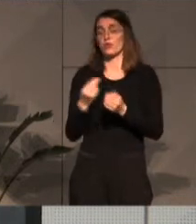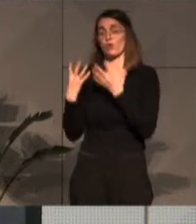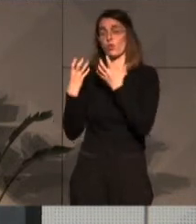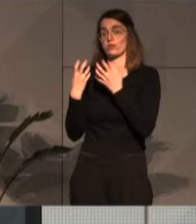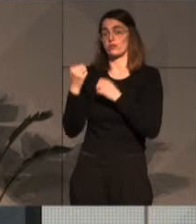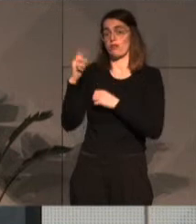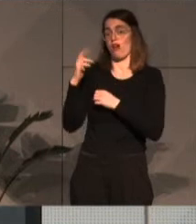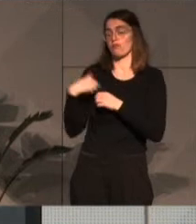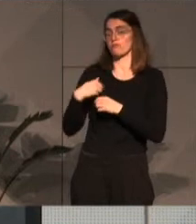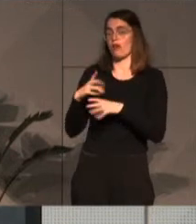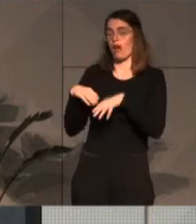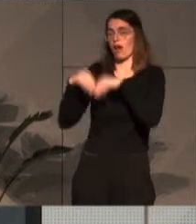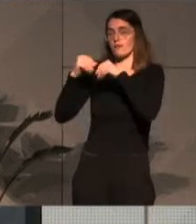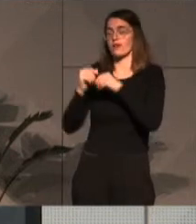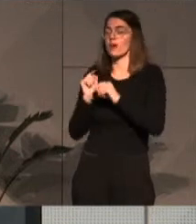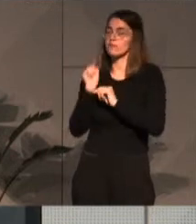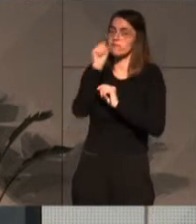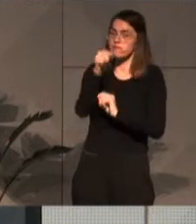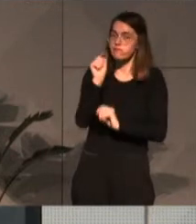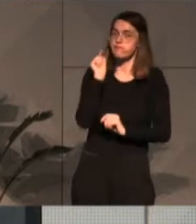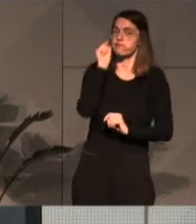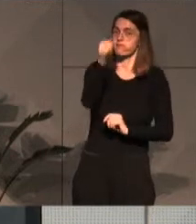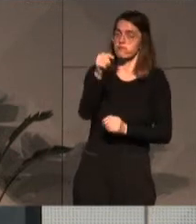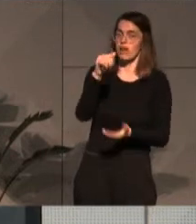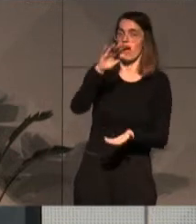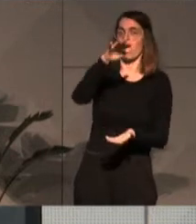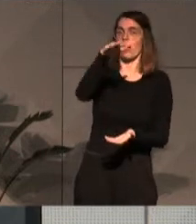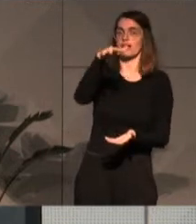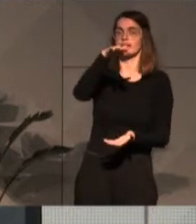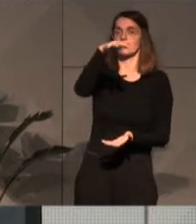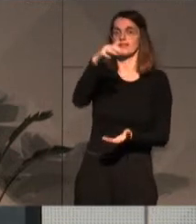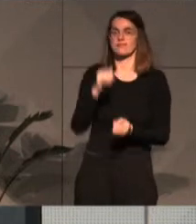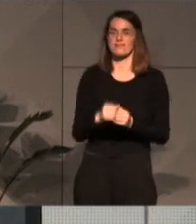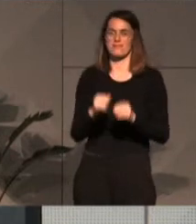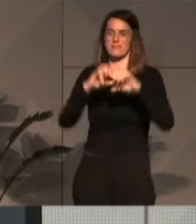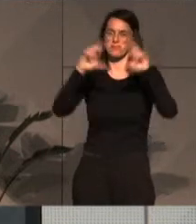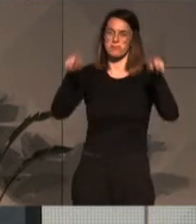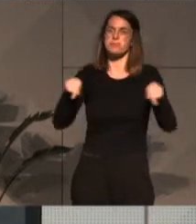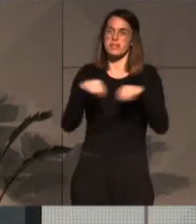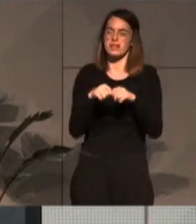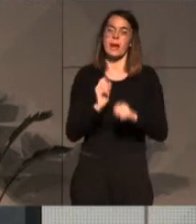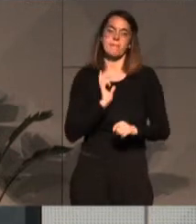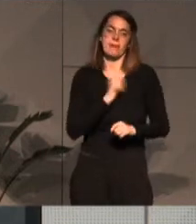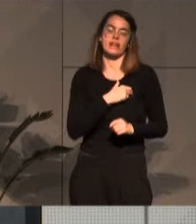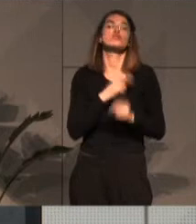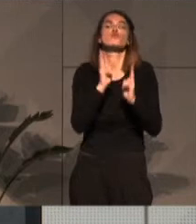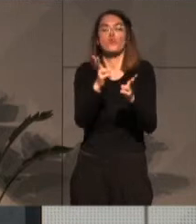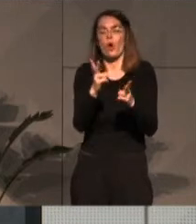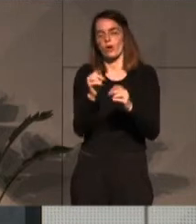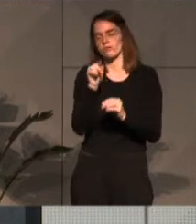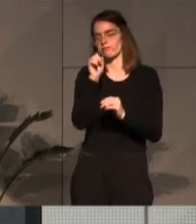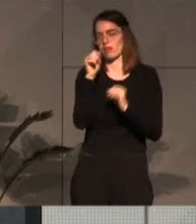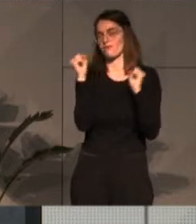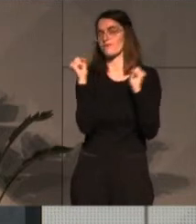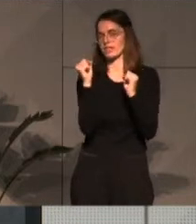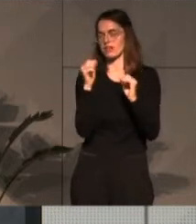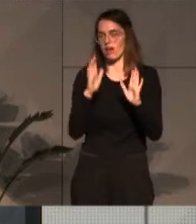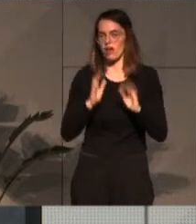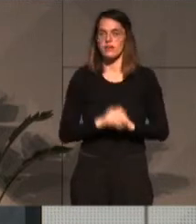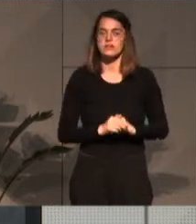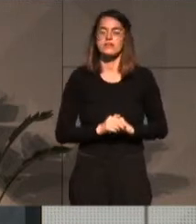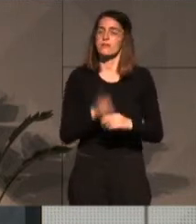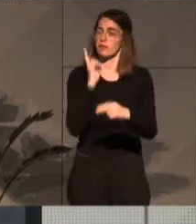beginning of the 90s, I've traveled to the Arctic regularly. These are pictures from March, which is still winter time in the Arctic.